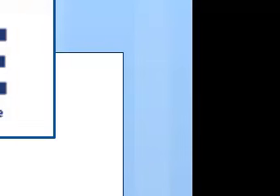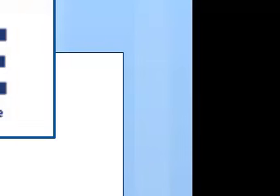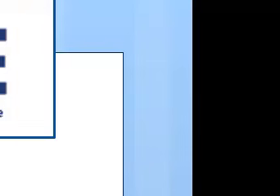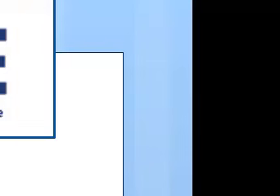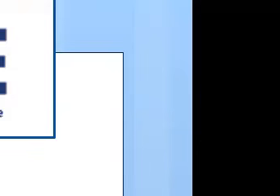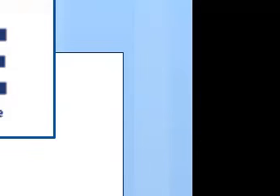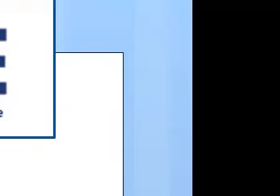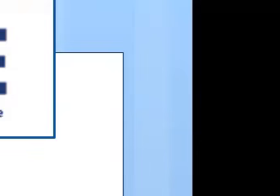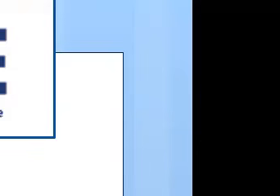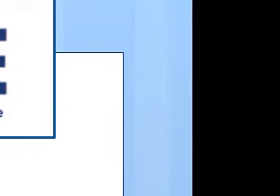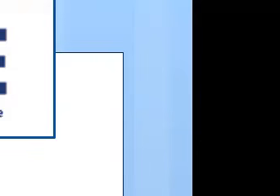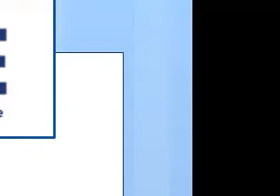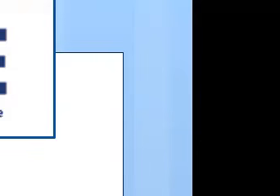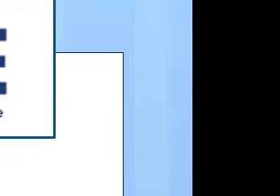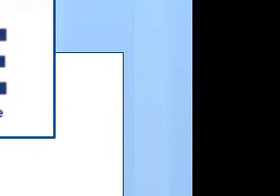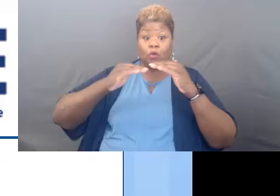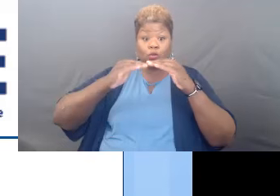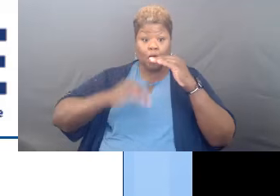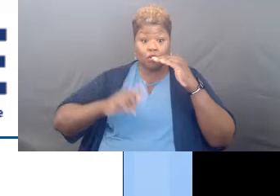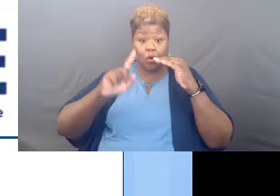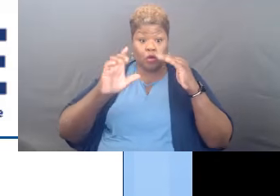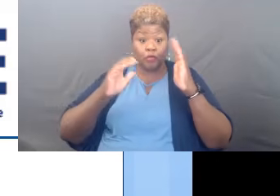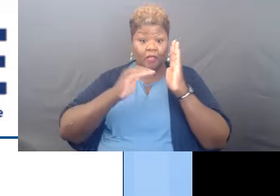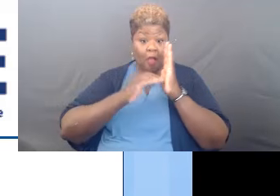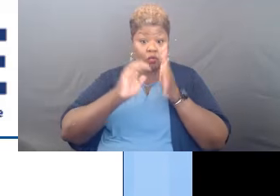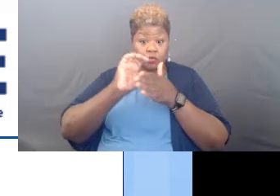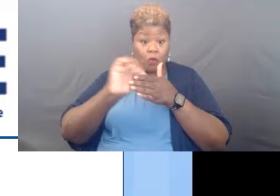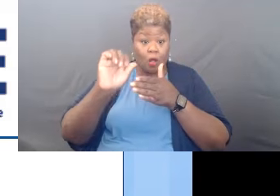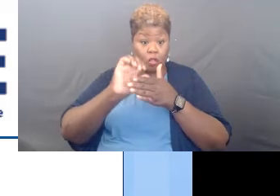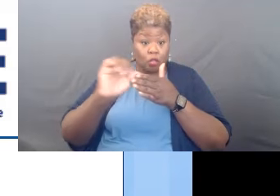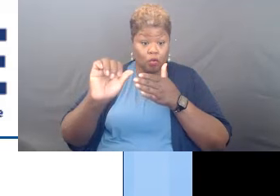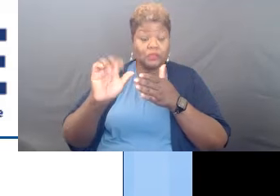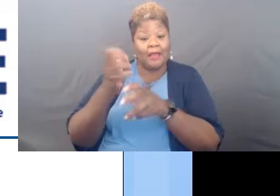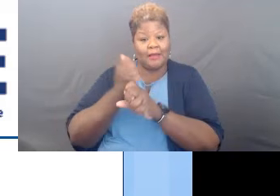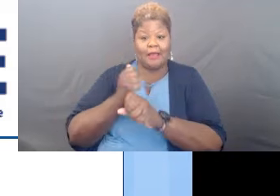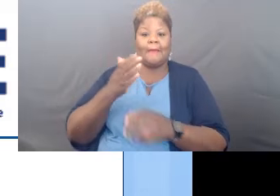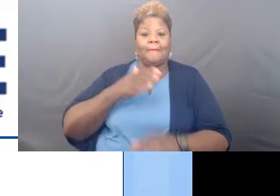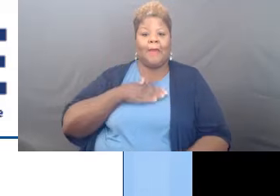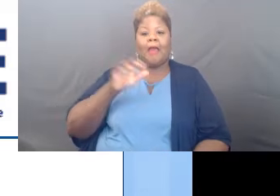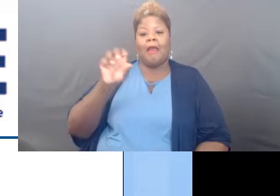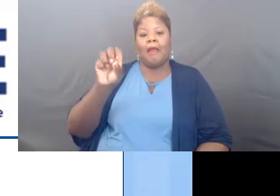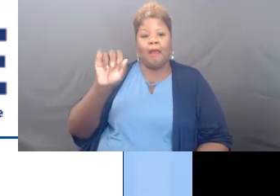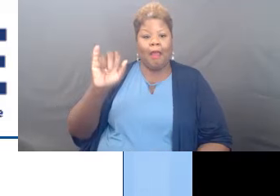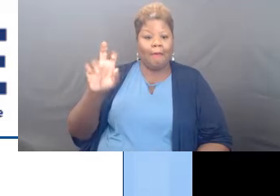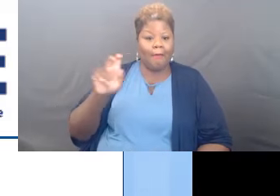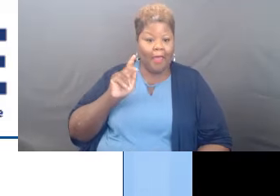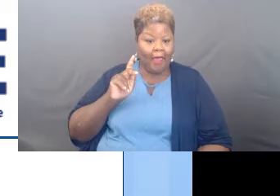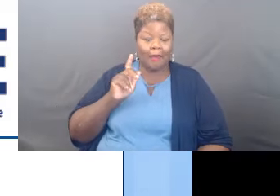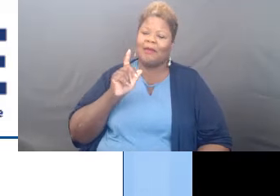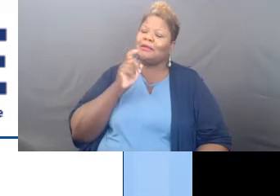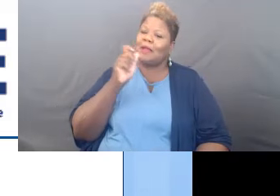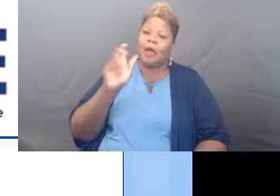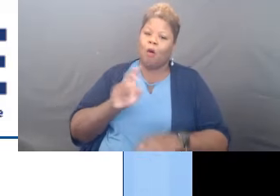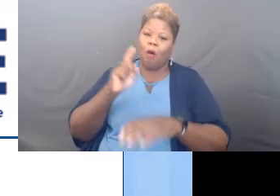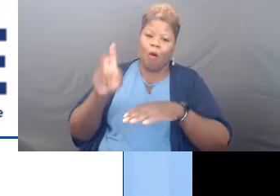balance falls below that $100,000 threshold, I can get my SSI back. Of course, it's not going to be automatic. I will